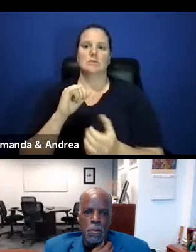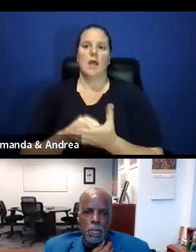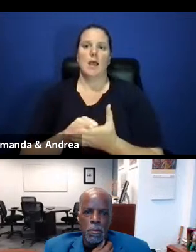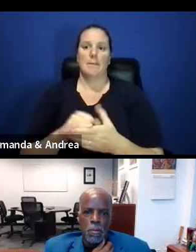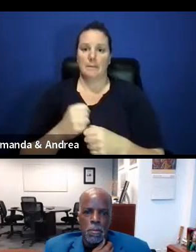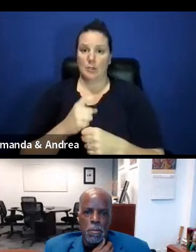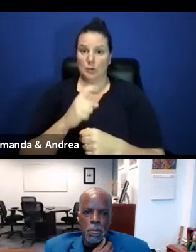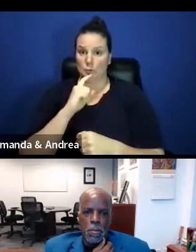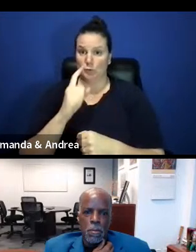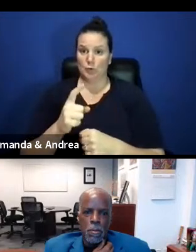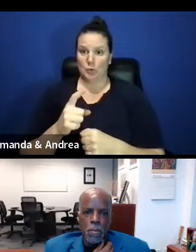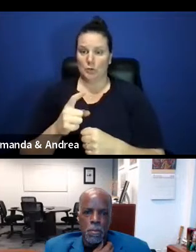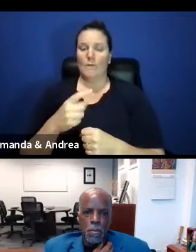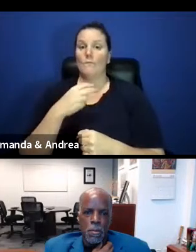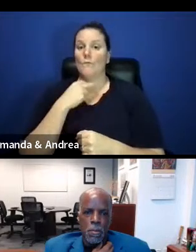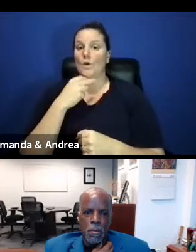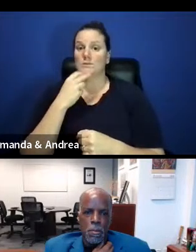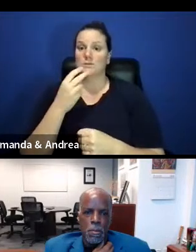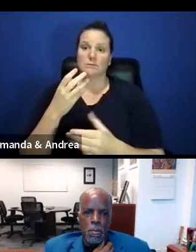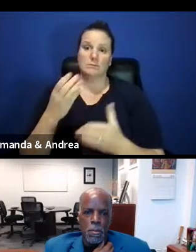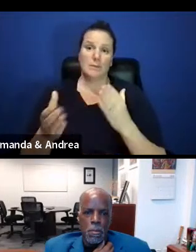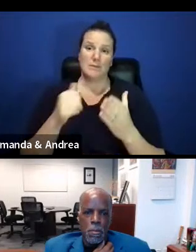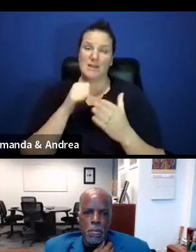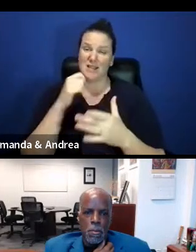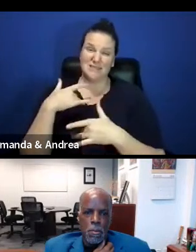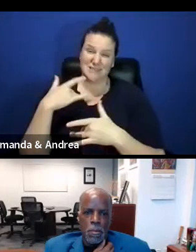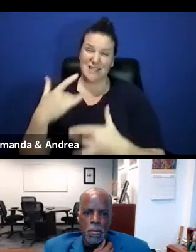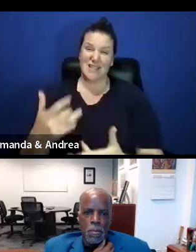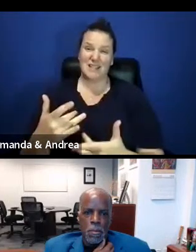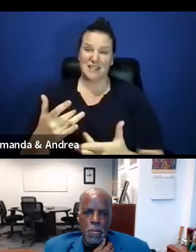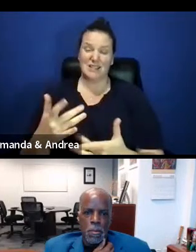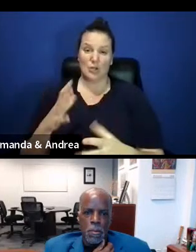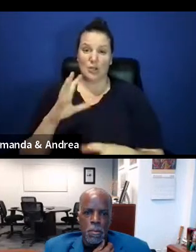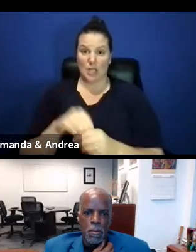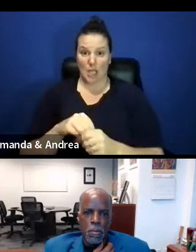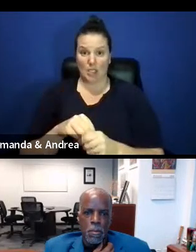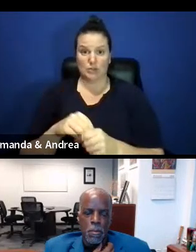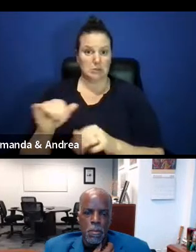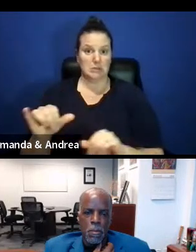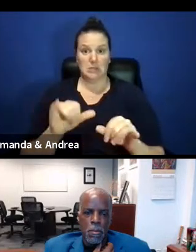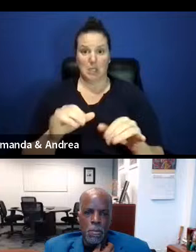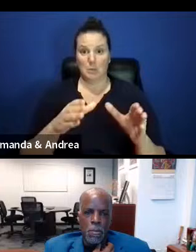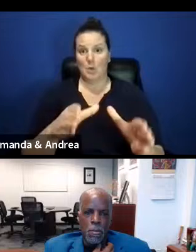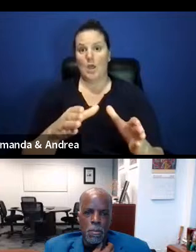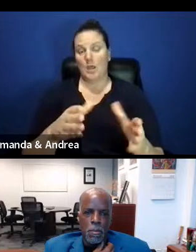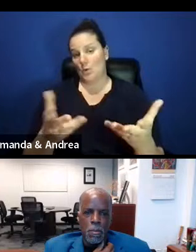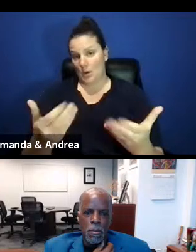make sure that voices that are maybe not typically engaged in that same way, or have